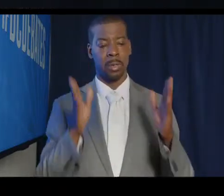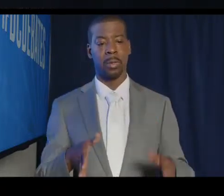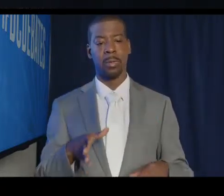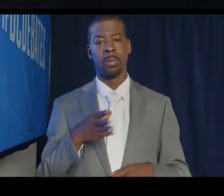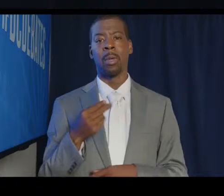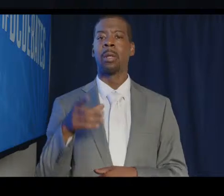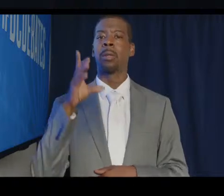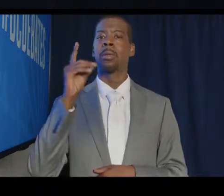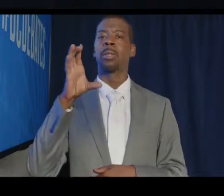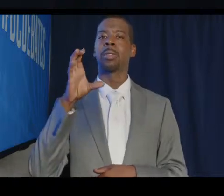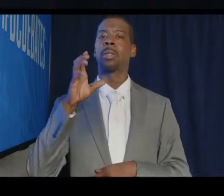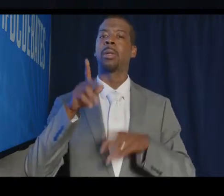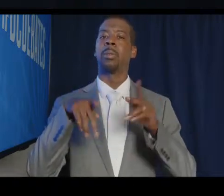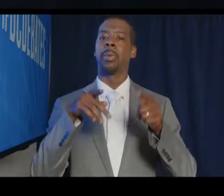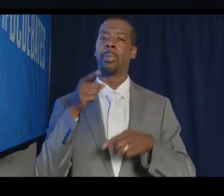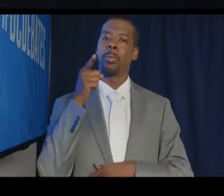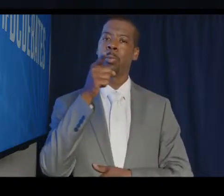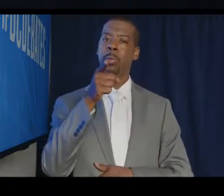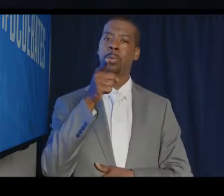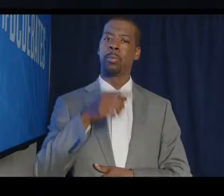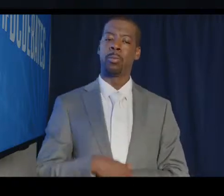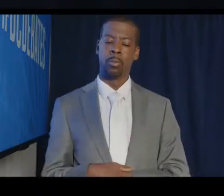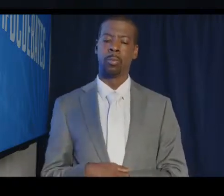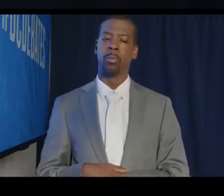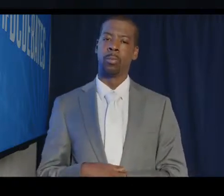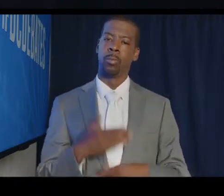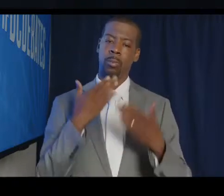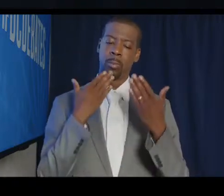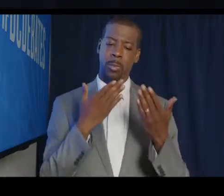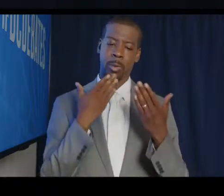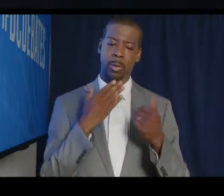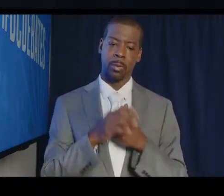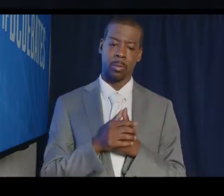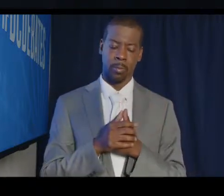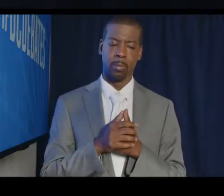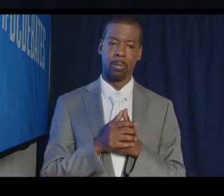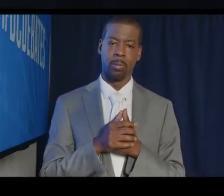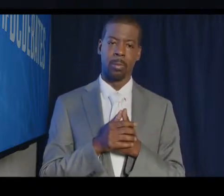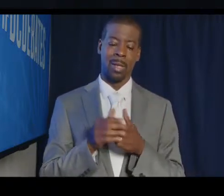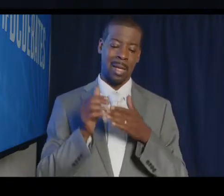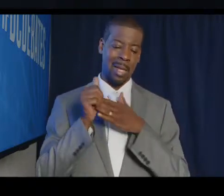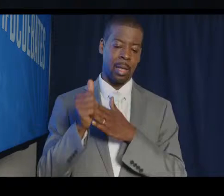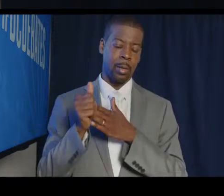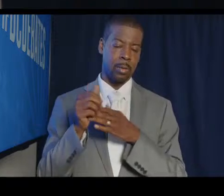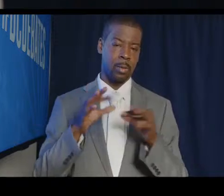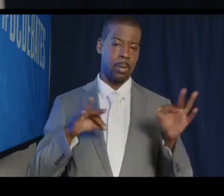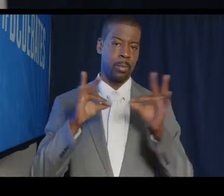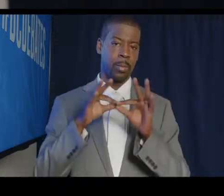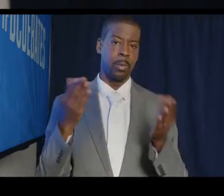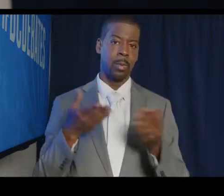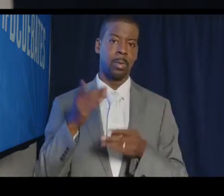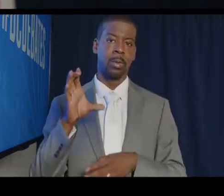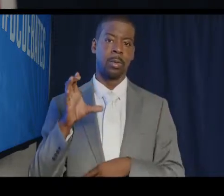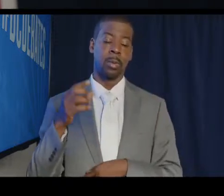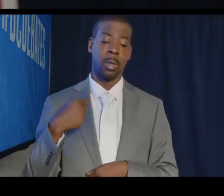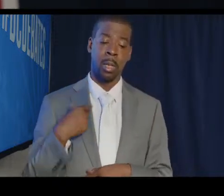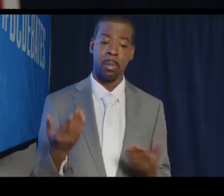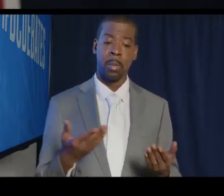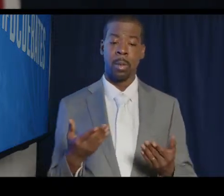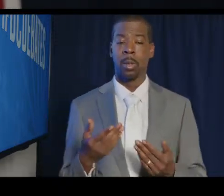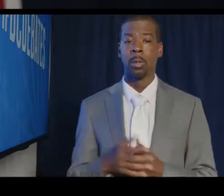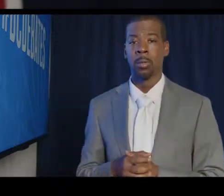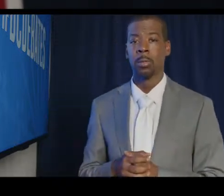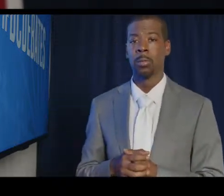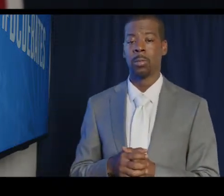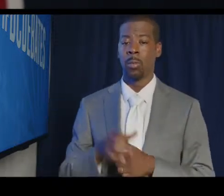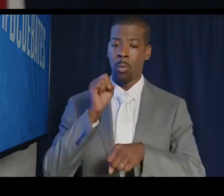who tuned in because you know how much leadership in our city matters. In my 2 terms on the council, I have worked to get things